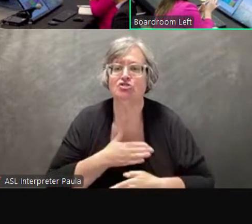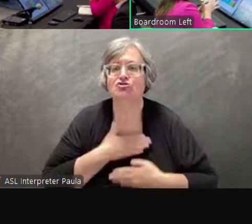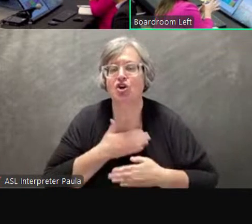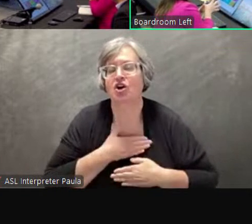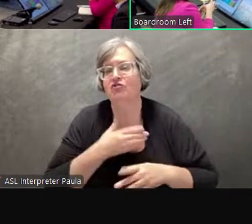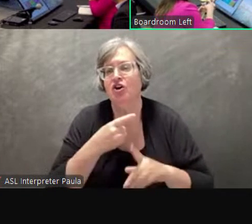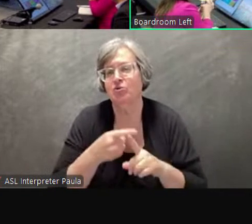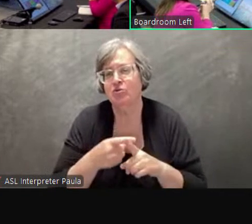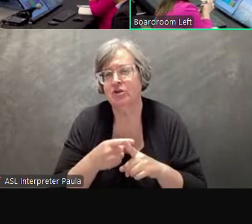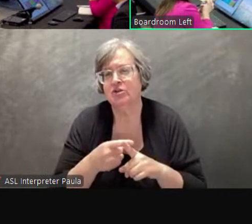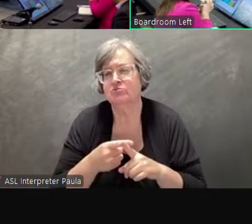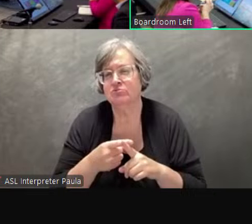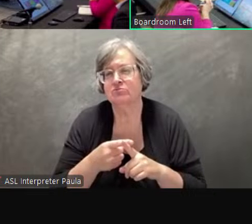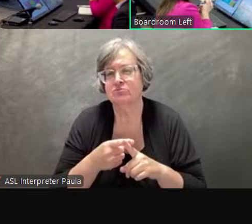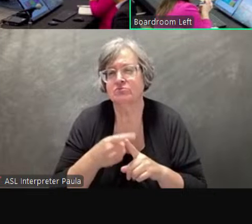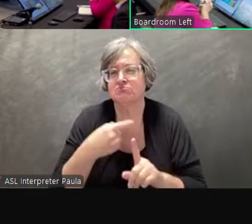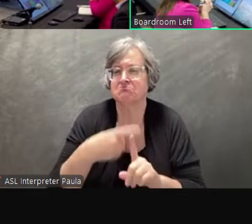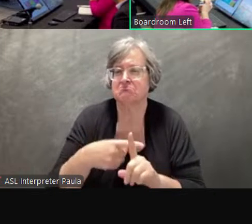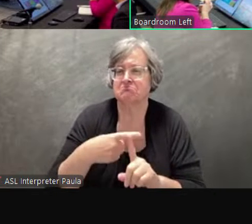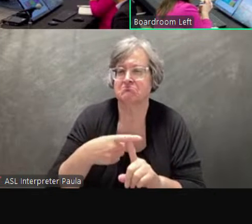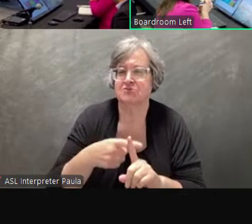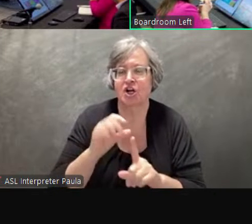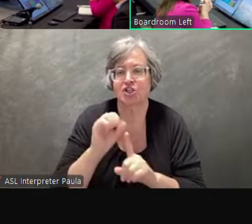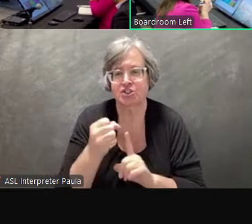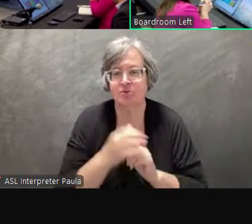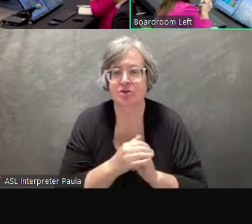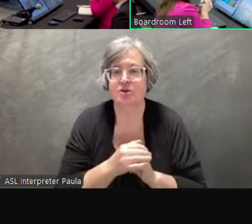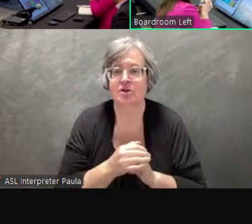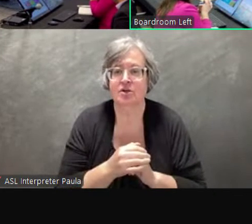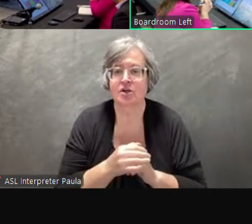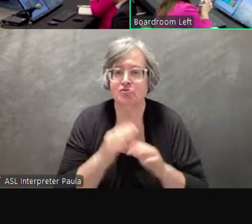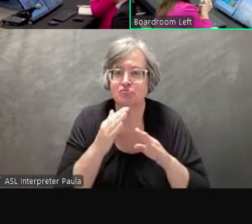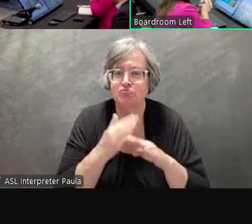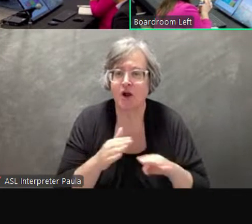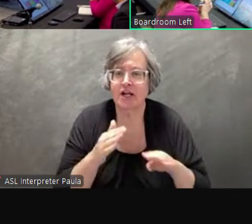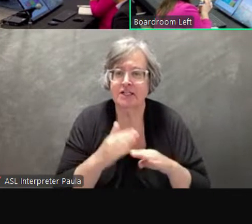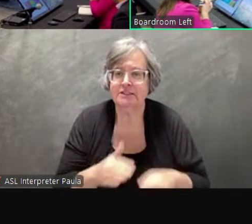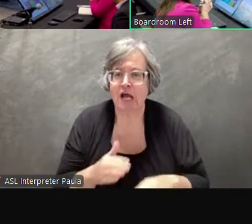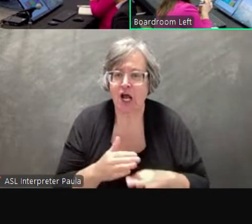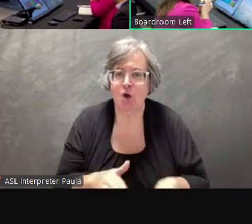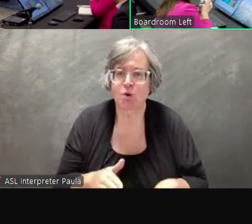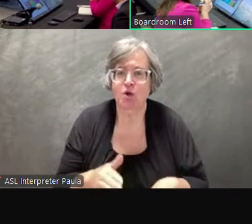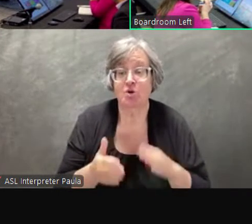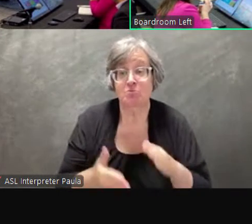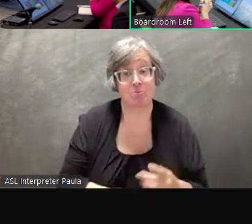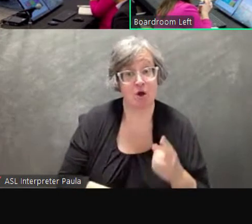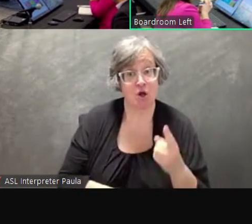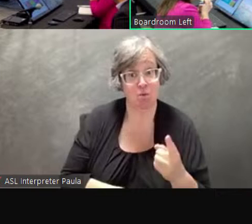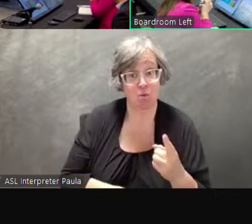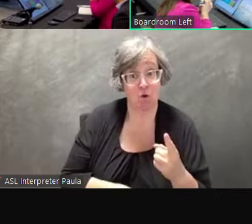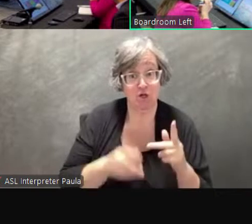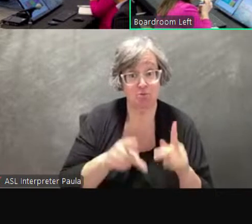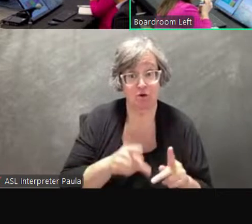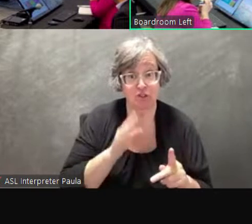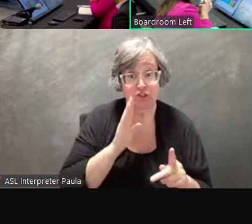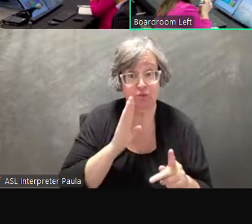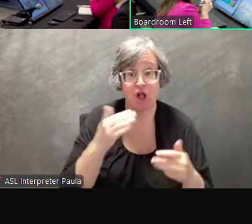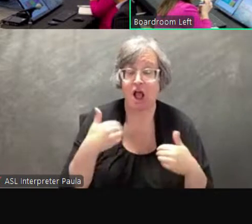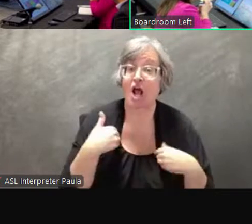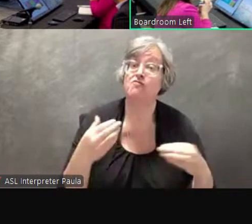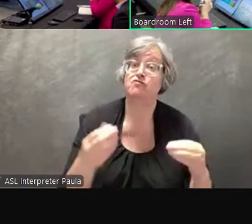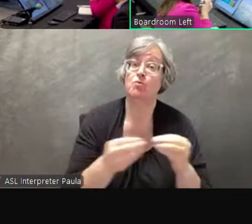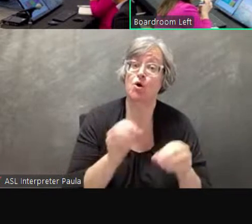this beneficial scenario. And so just breaking it down in a level of like, maybe one person is going to have these many more